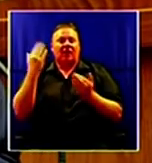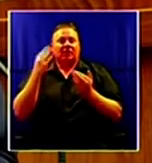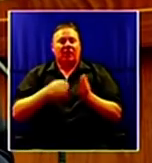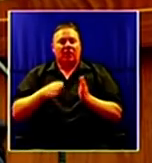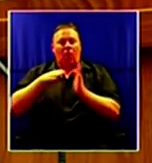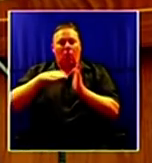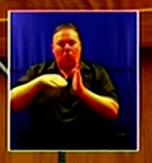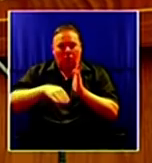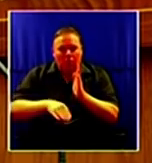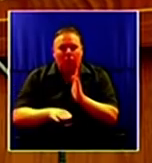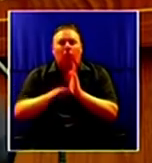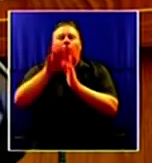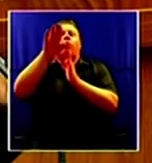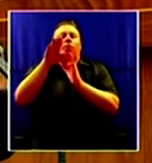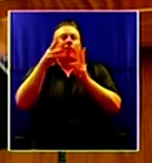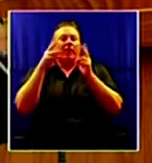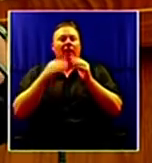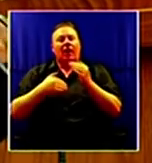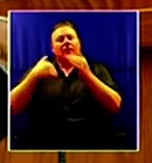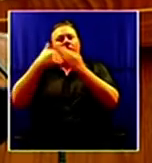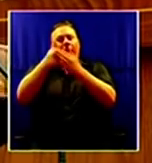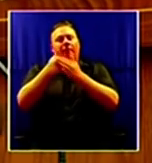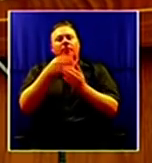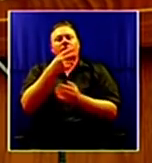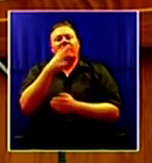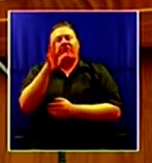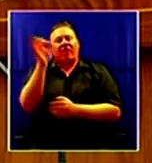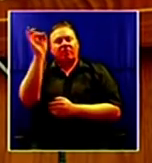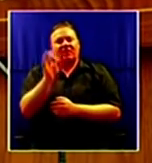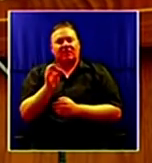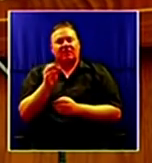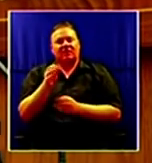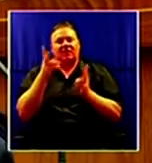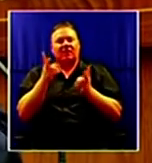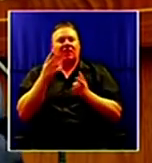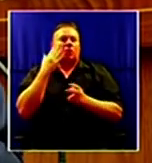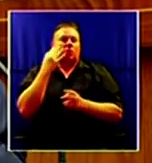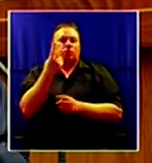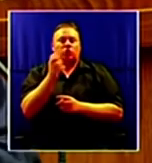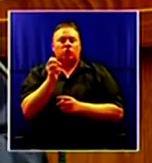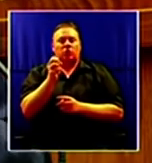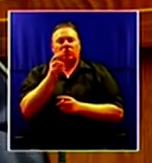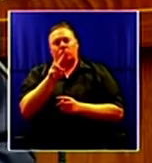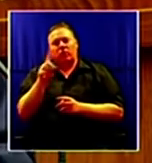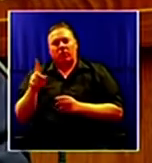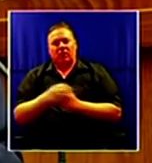in 2021, before moderating slightly to 4.2% in